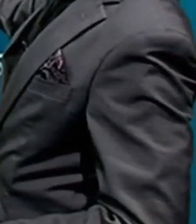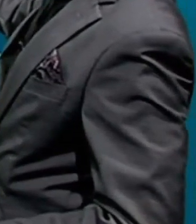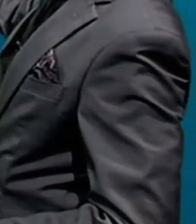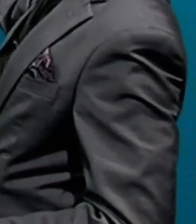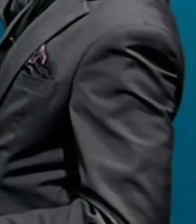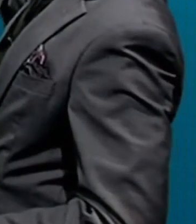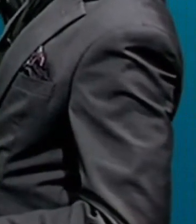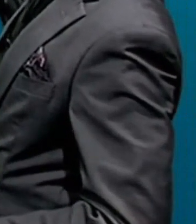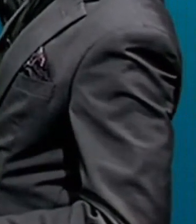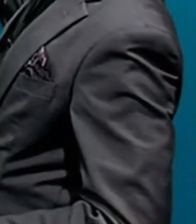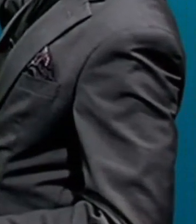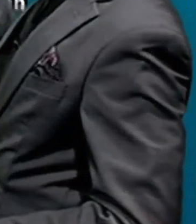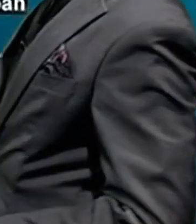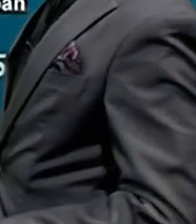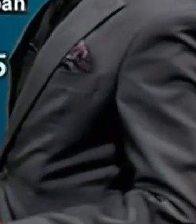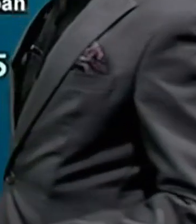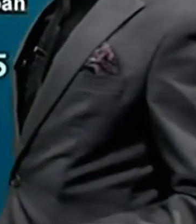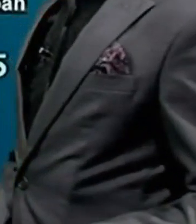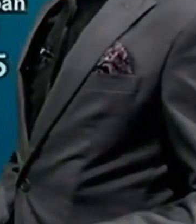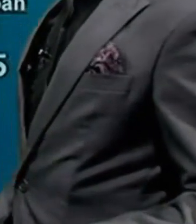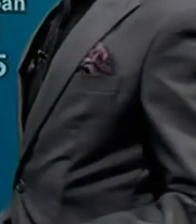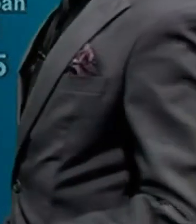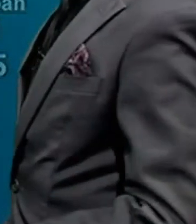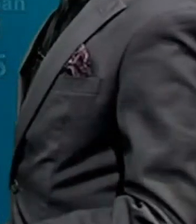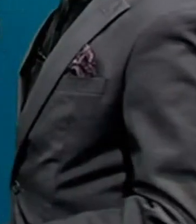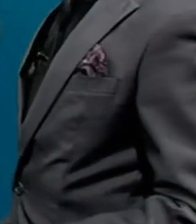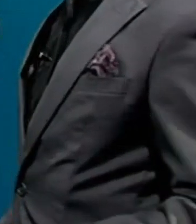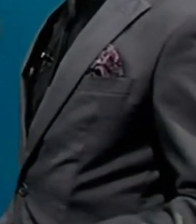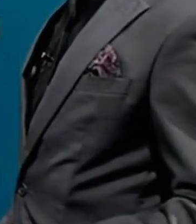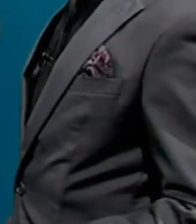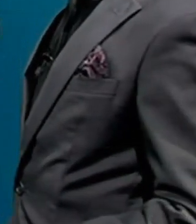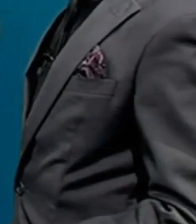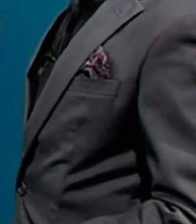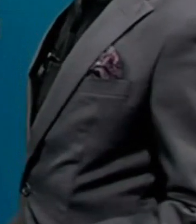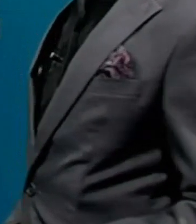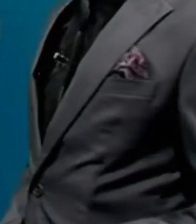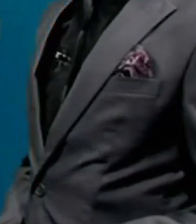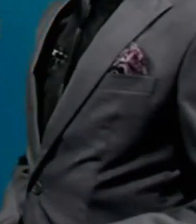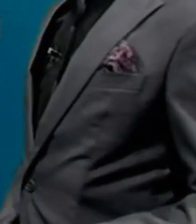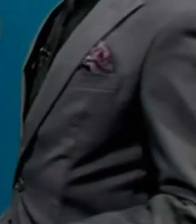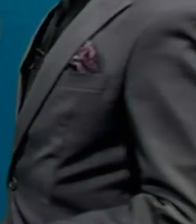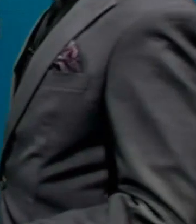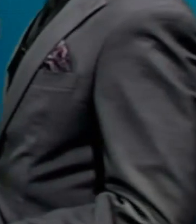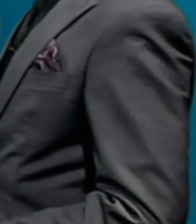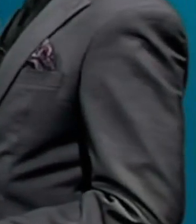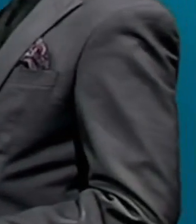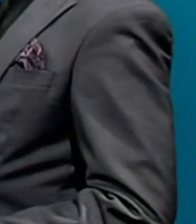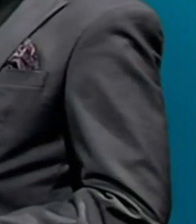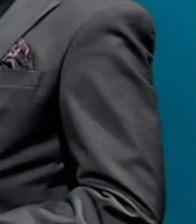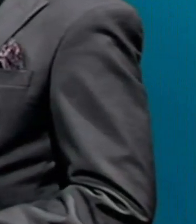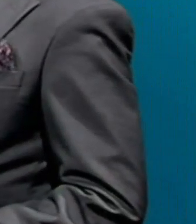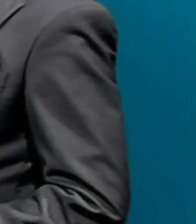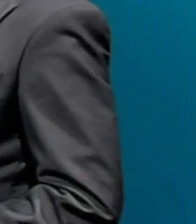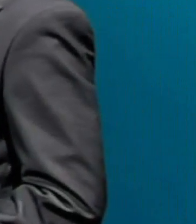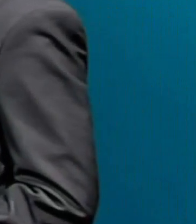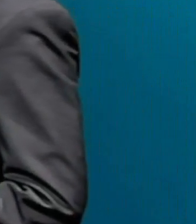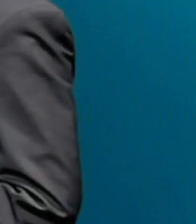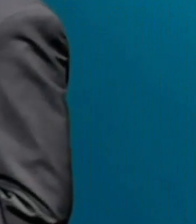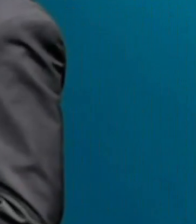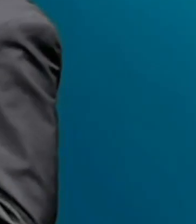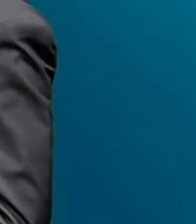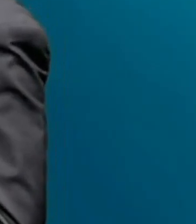ka mono Gauteng le dikarolo tša province ya Limpopo ke diperesente tše 30 ka Motsekapa ke tše 30 temošo yeo re tlišago ke bakakanya ya boso ka Afrika